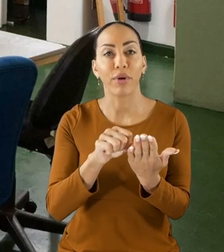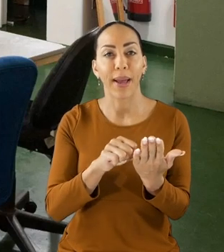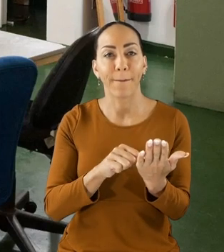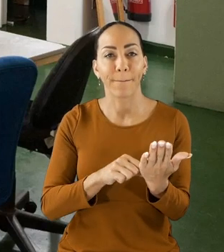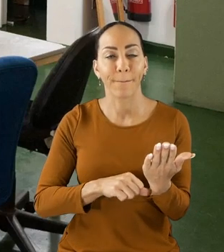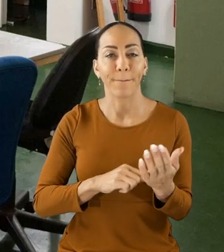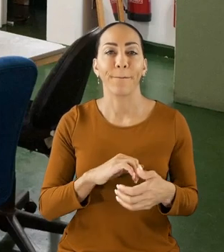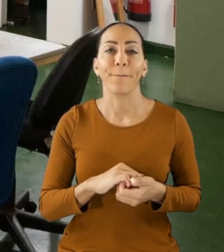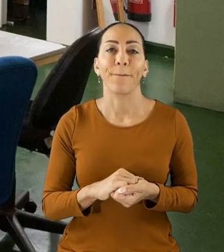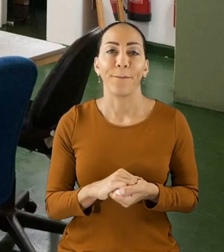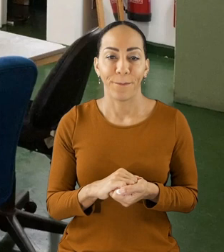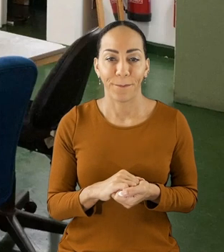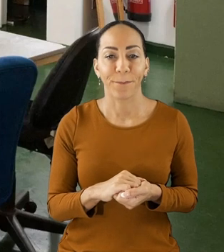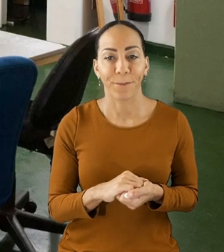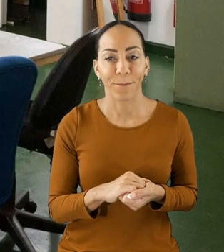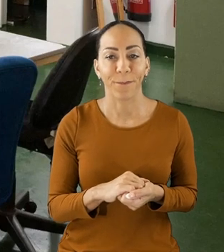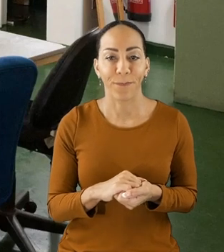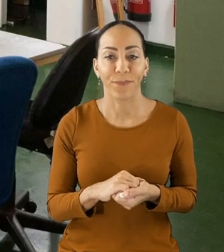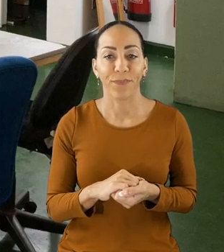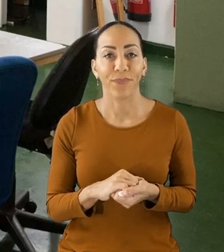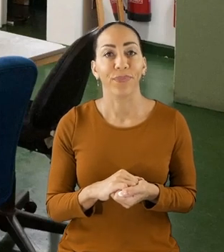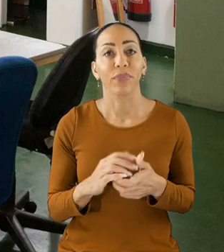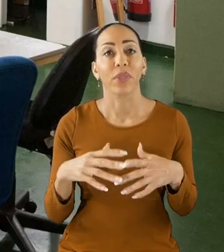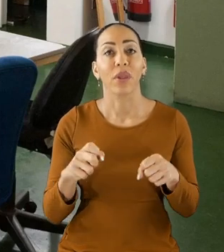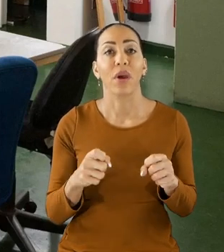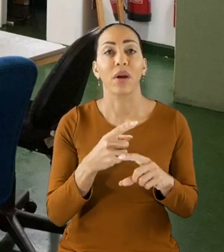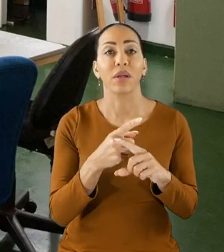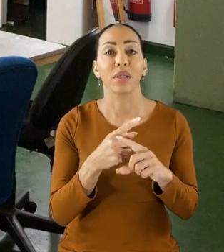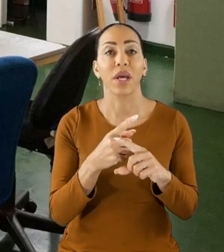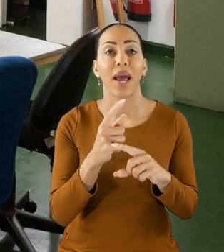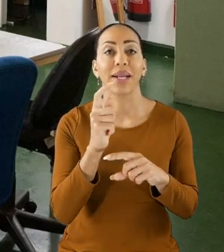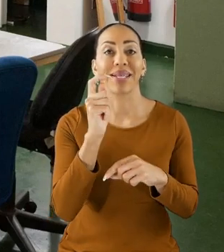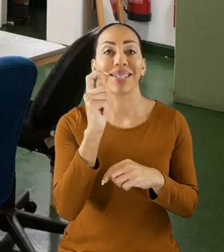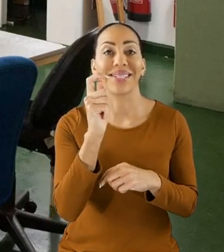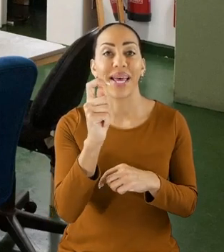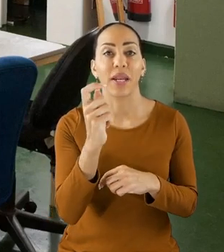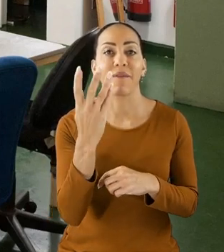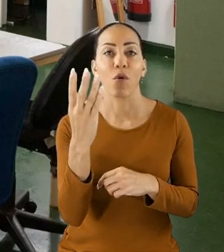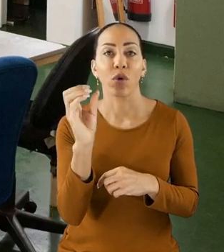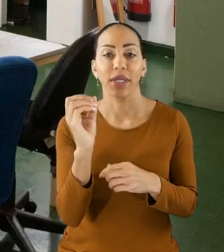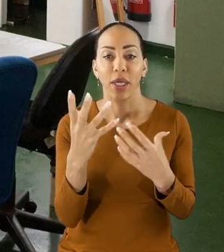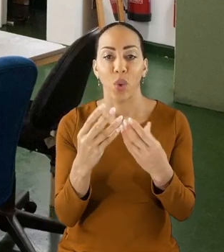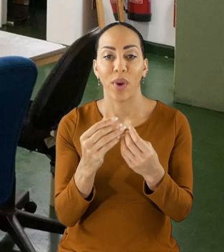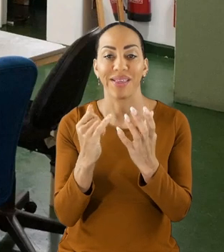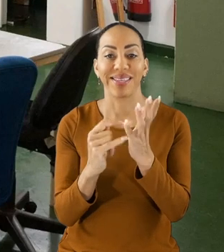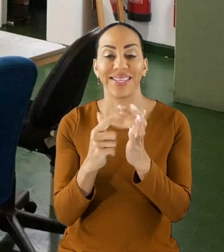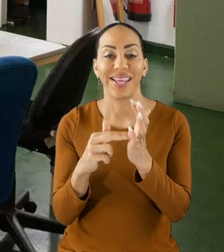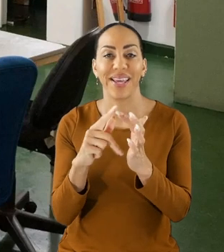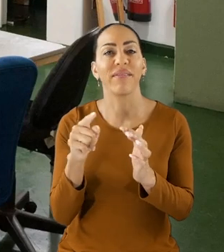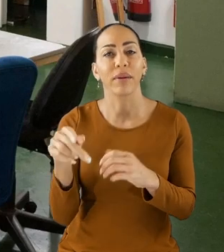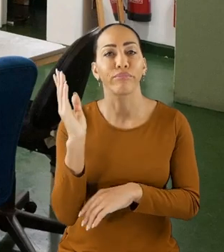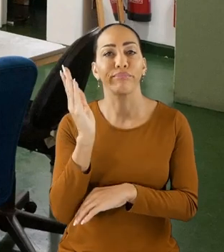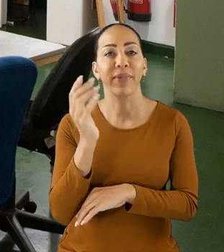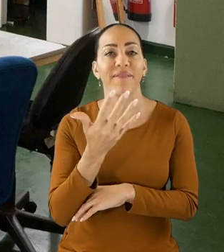the program for today. So we're gonna start at 10:40 with Steve, who's going to do a